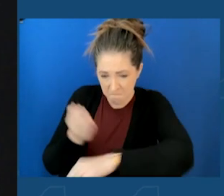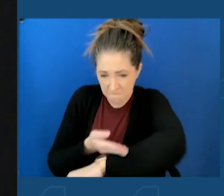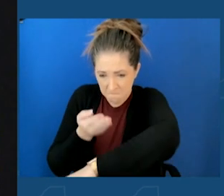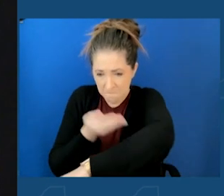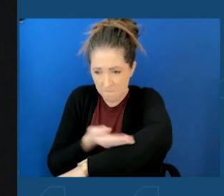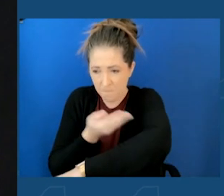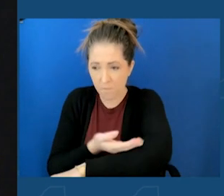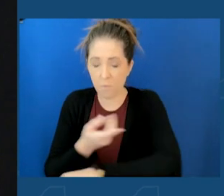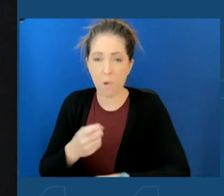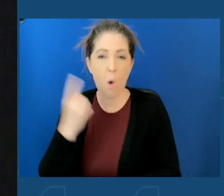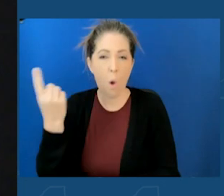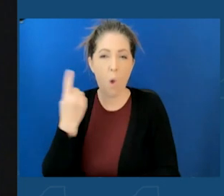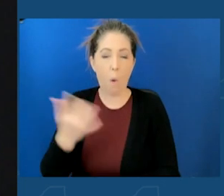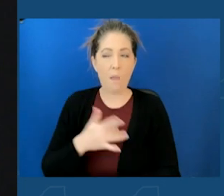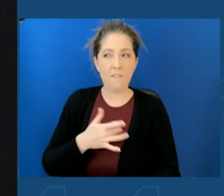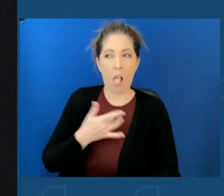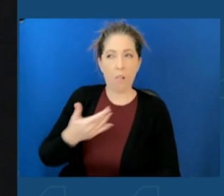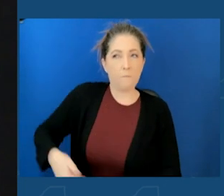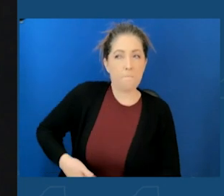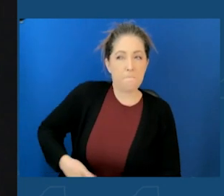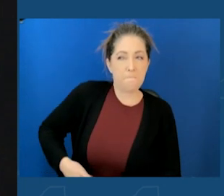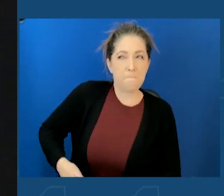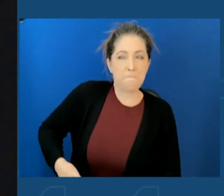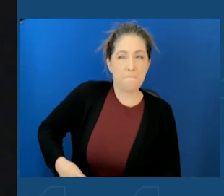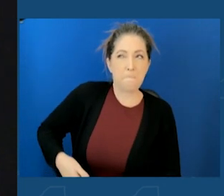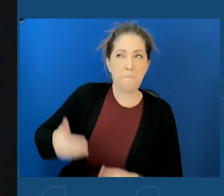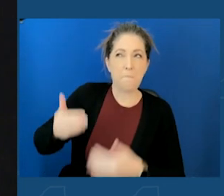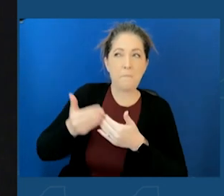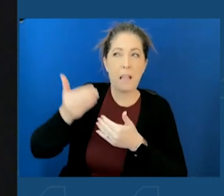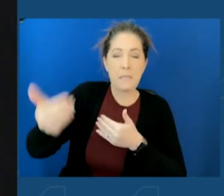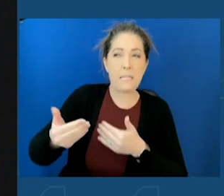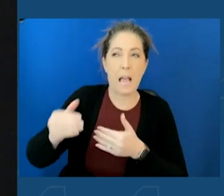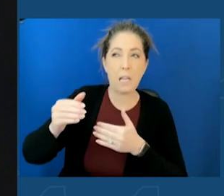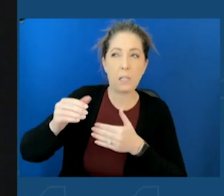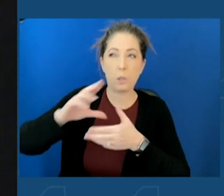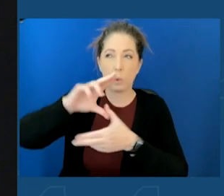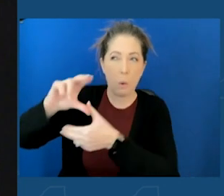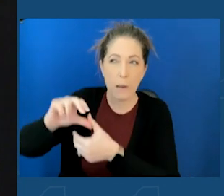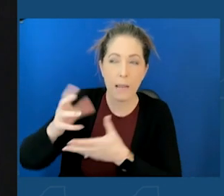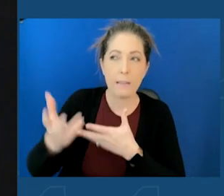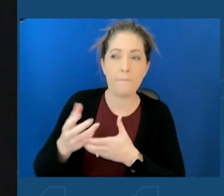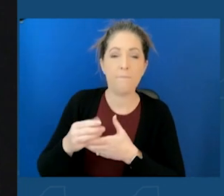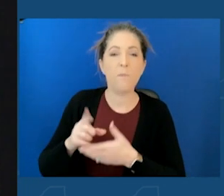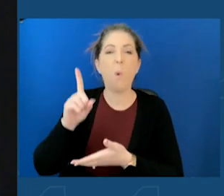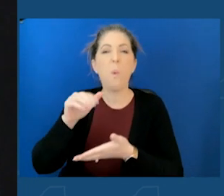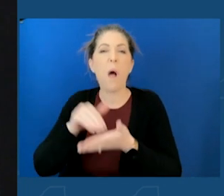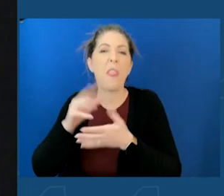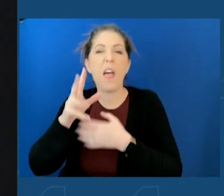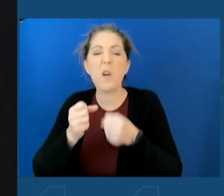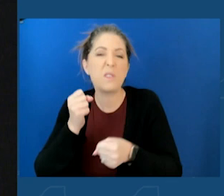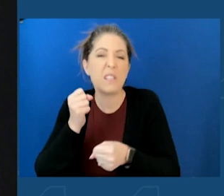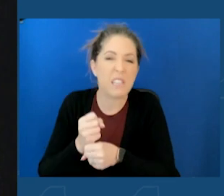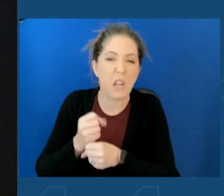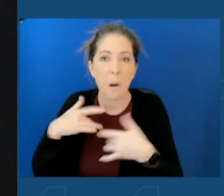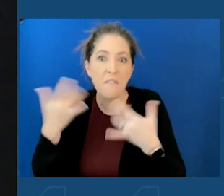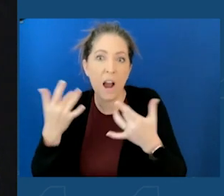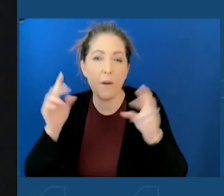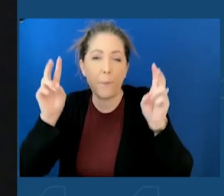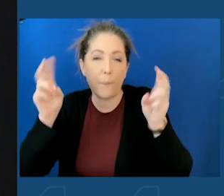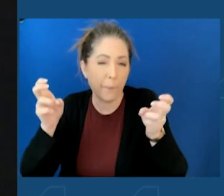there's always that next storm, the so-called 500-year, 1,000-year events that come every couple of years now. So